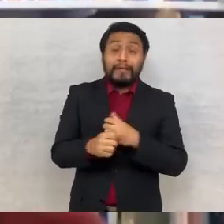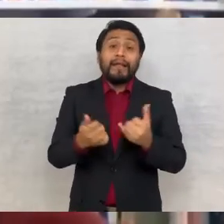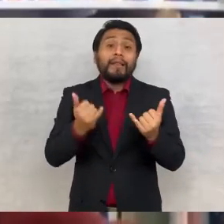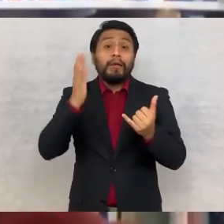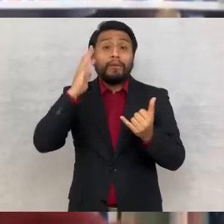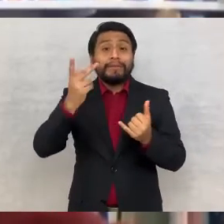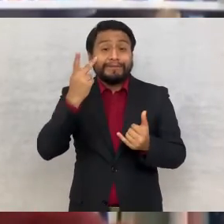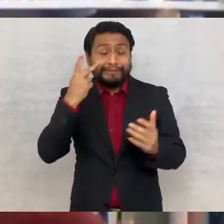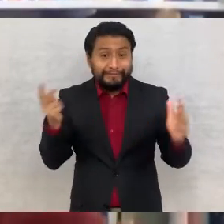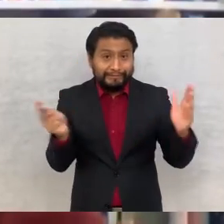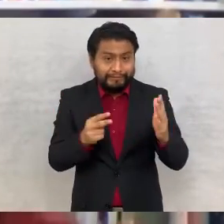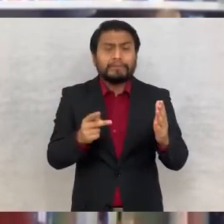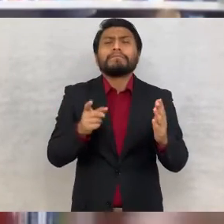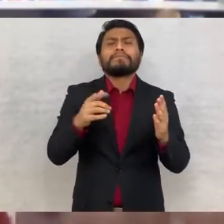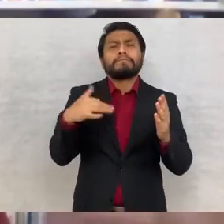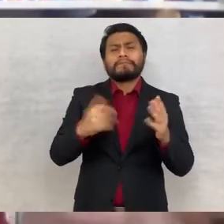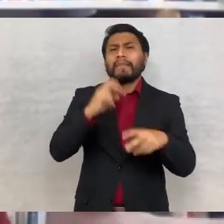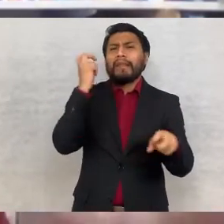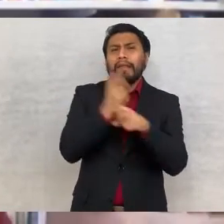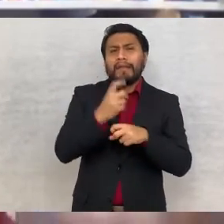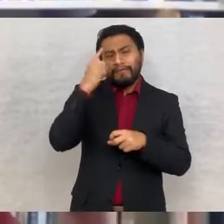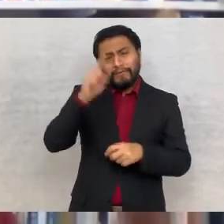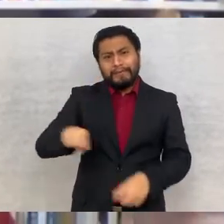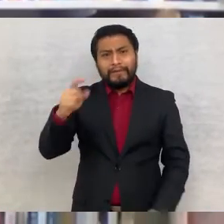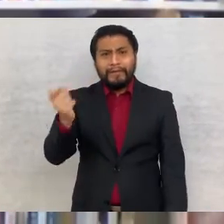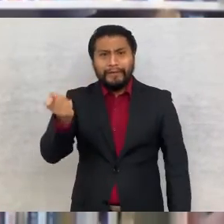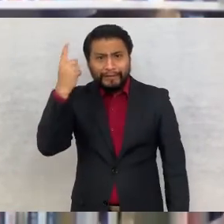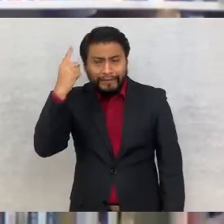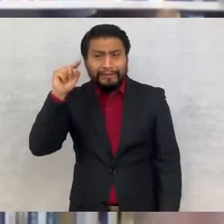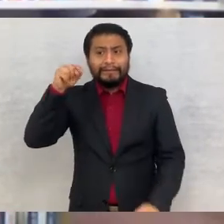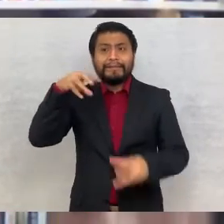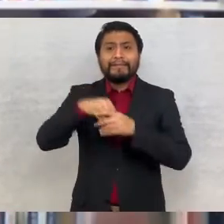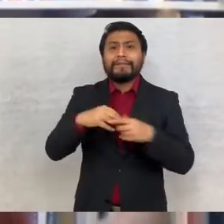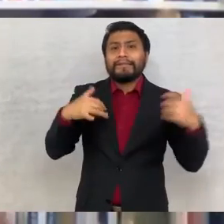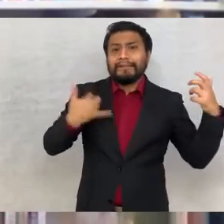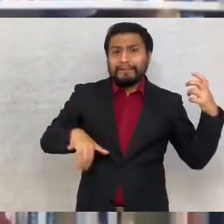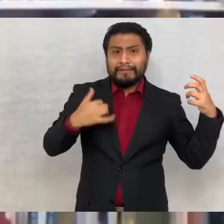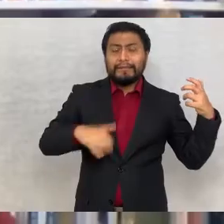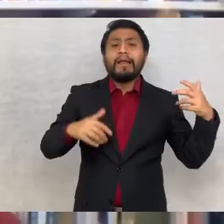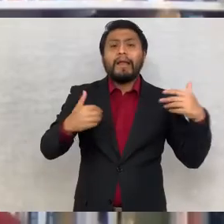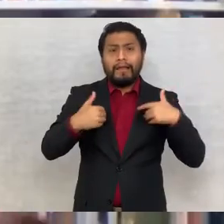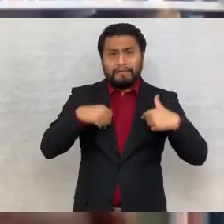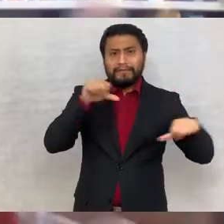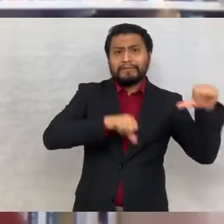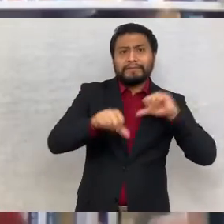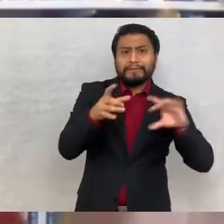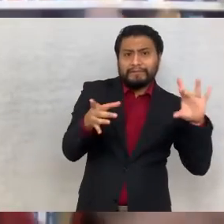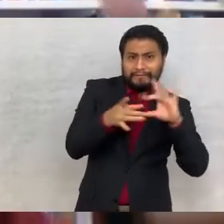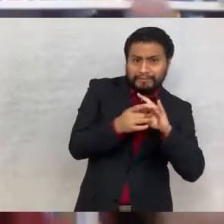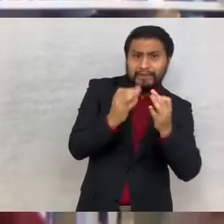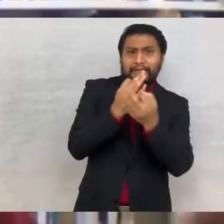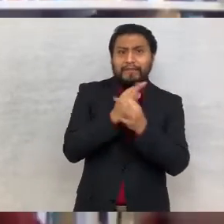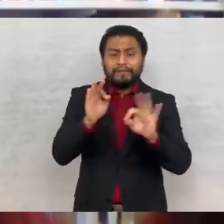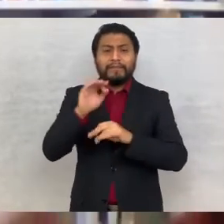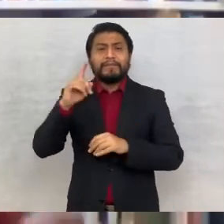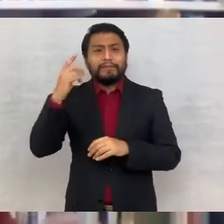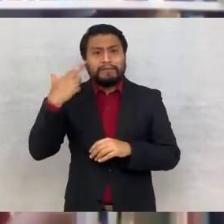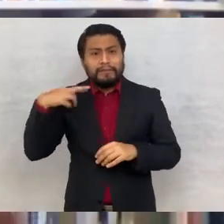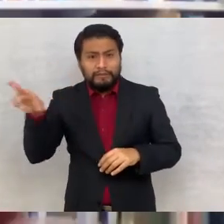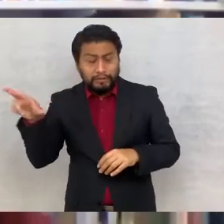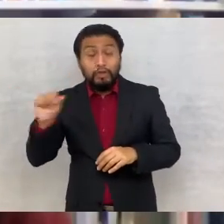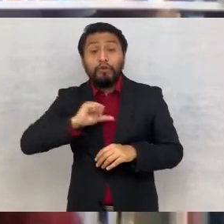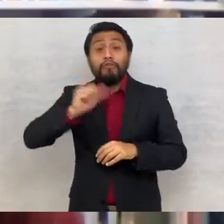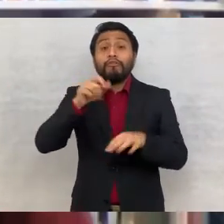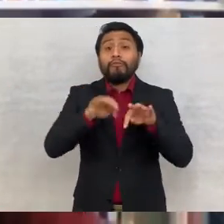control. So now we see what has been so difficult to understand, that eugenics in Argentina was an ally of science, liberalism,